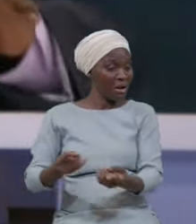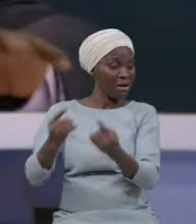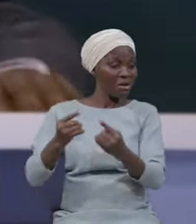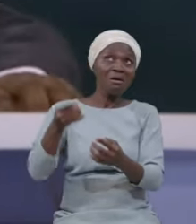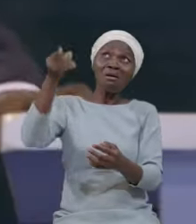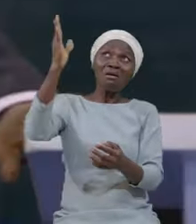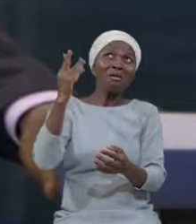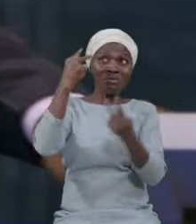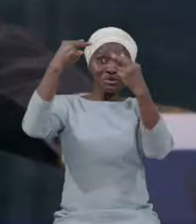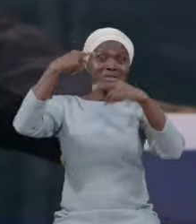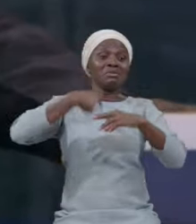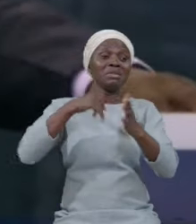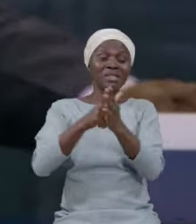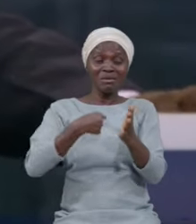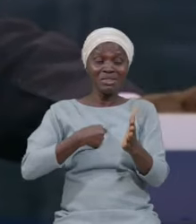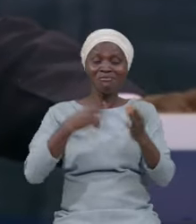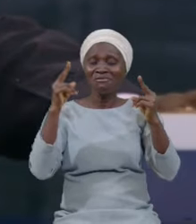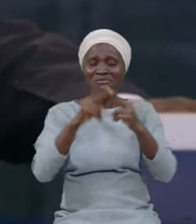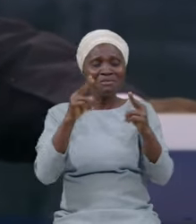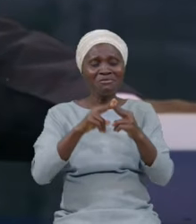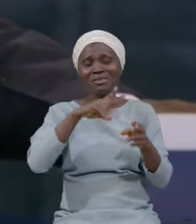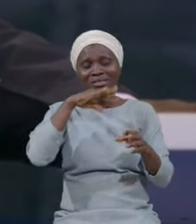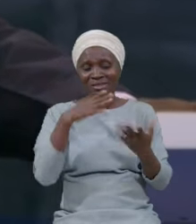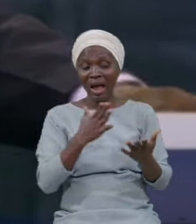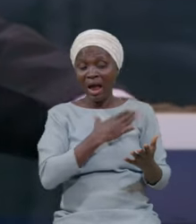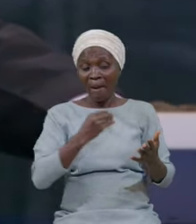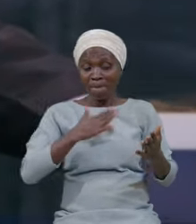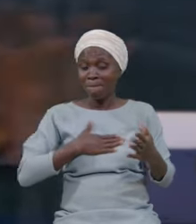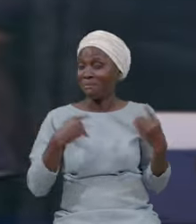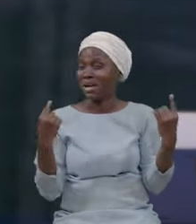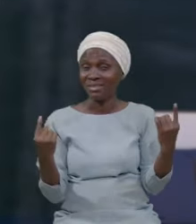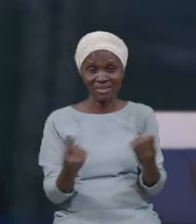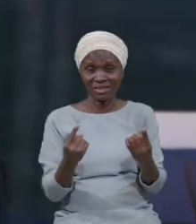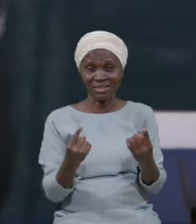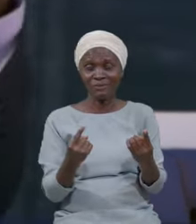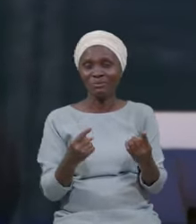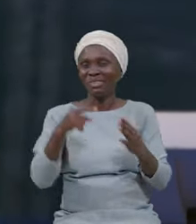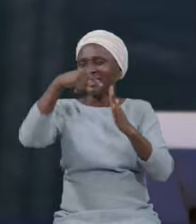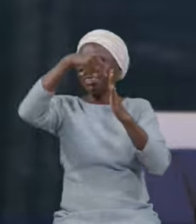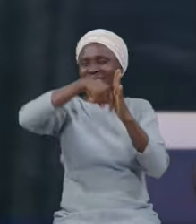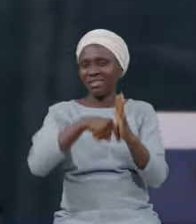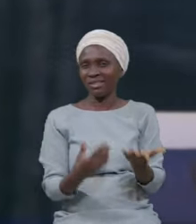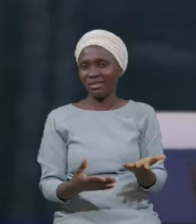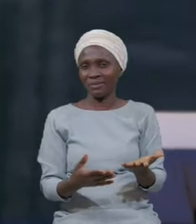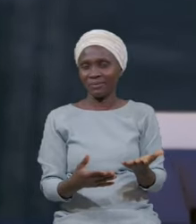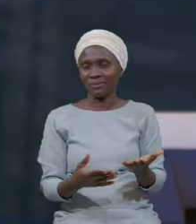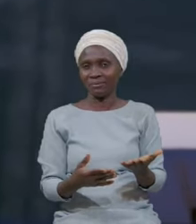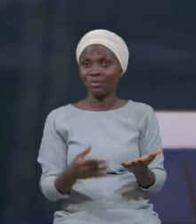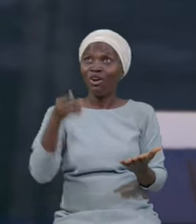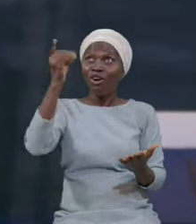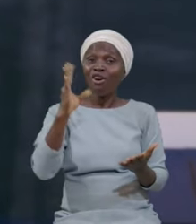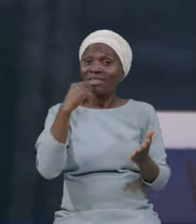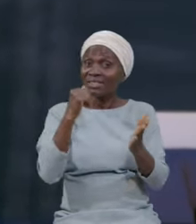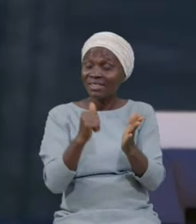am so dirty and my sins are so deep. He says, even though your sins be as